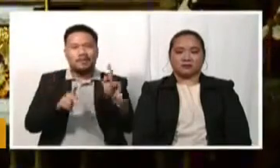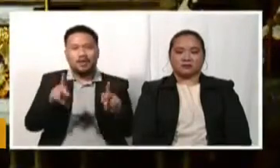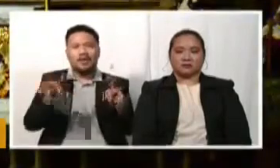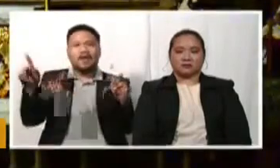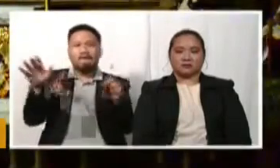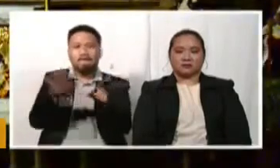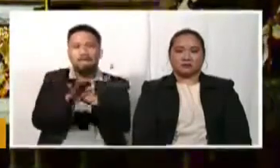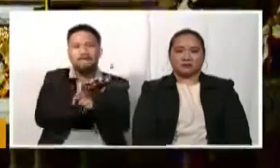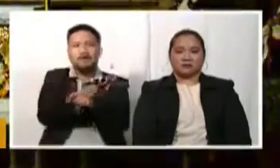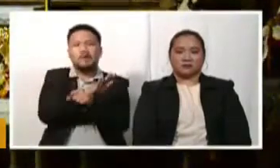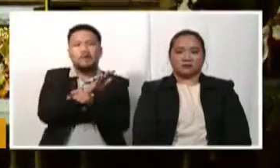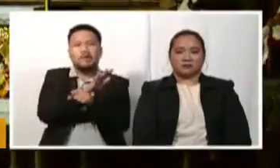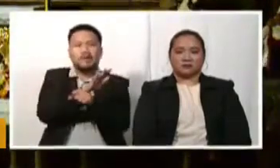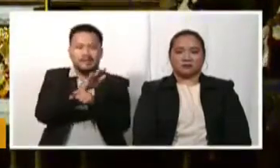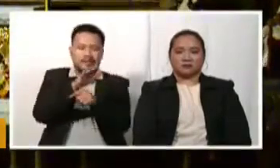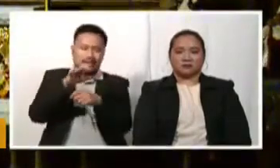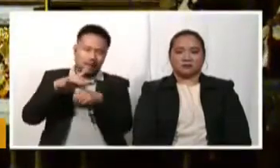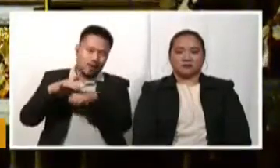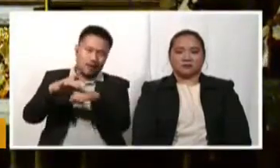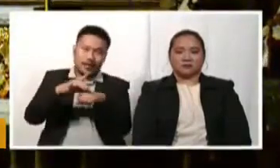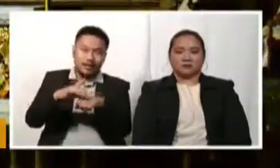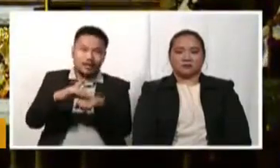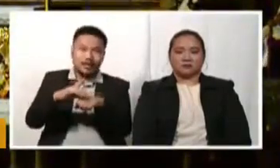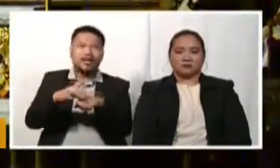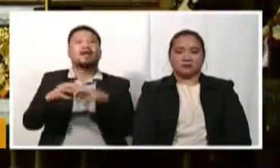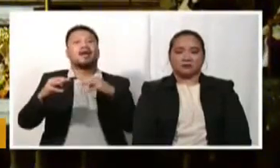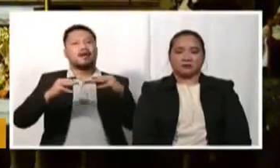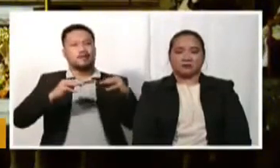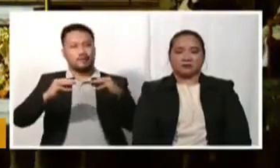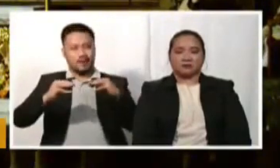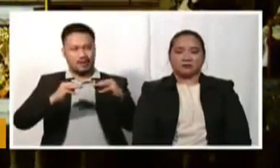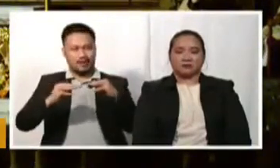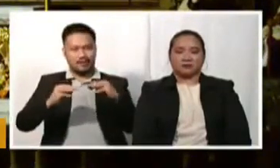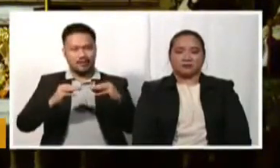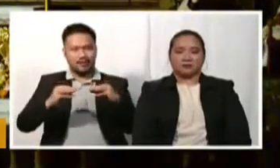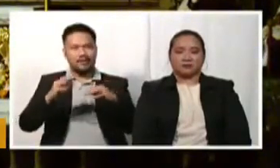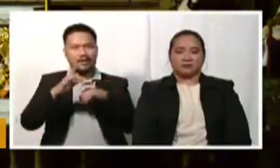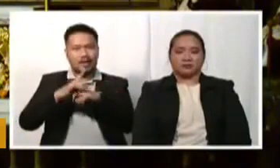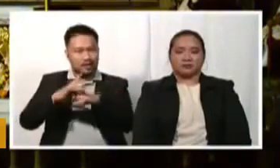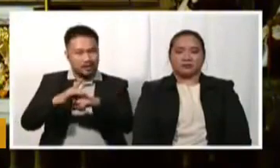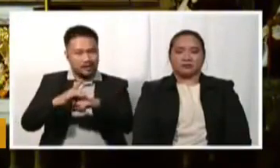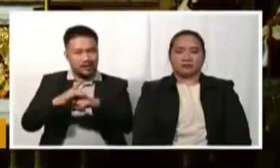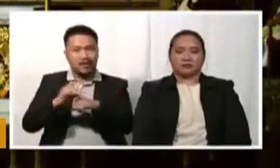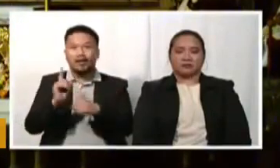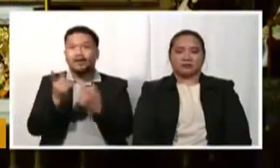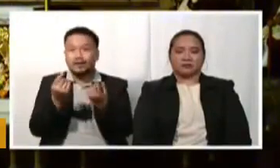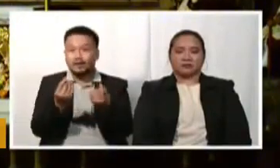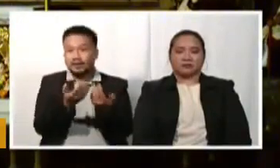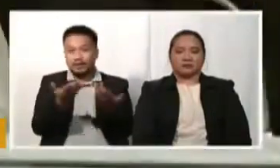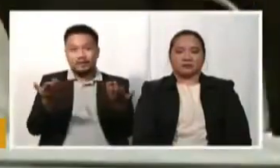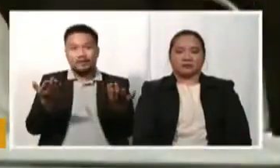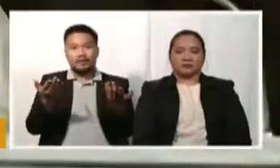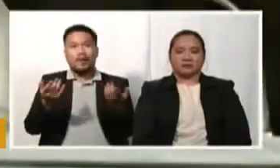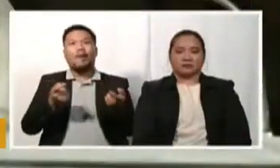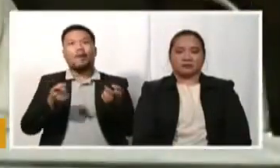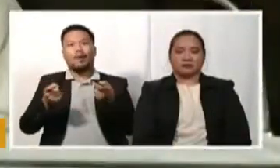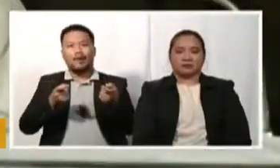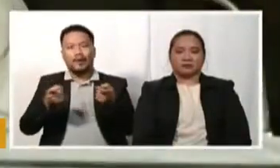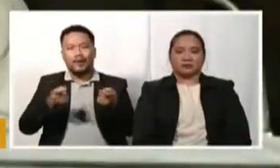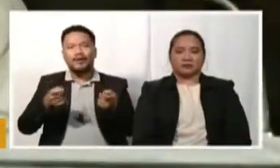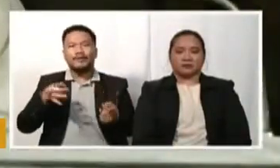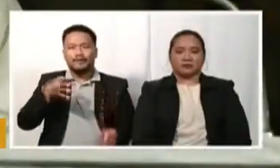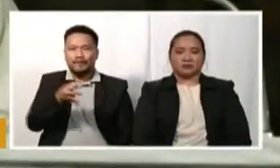the earth and subdue it. Have dominion over the fish of the sea,